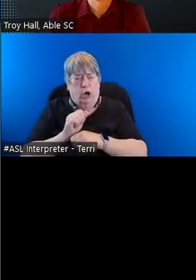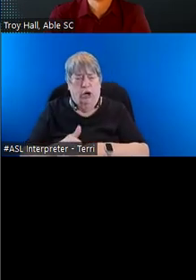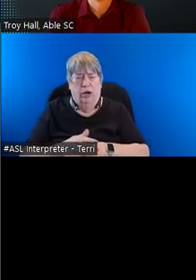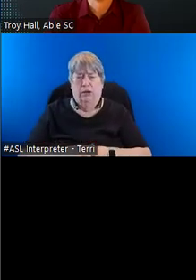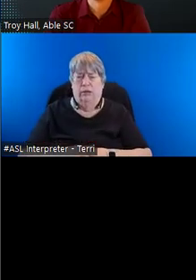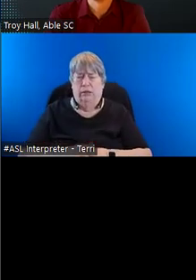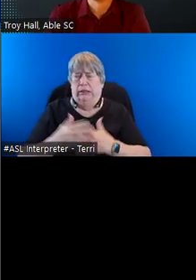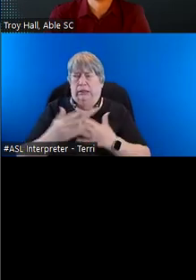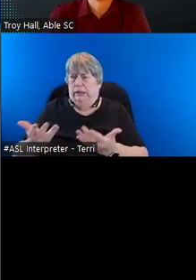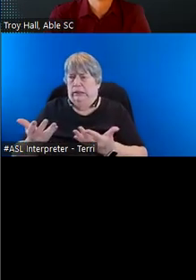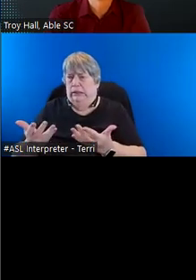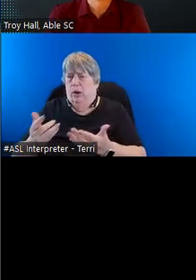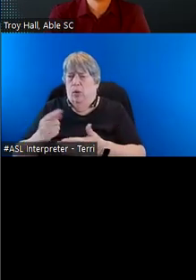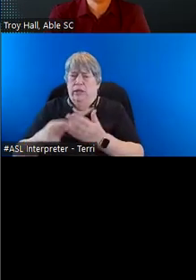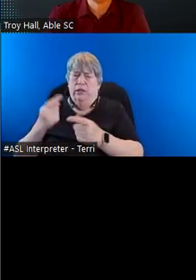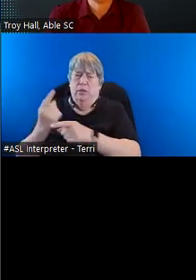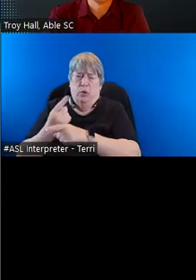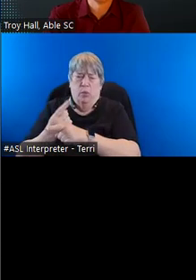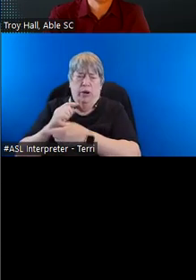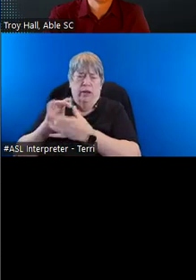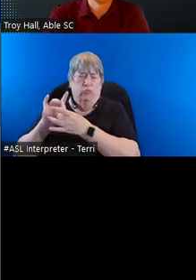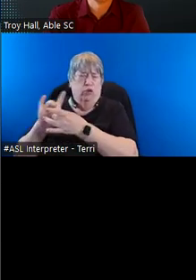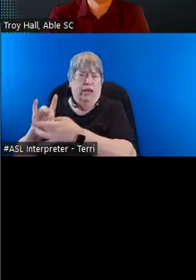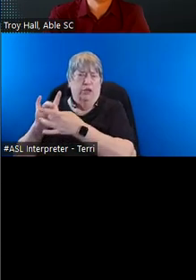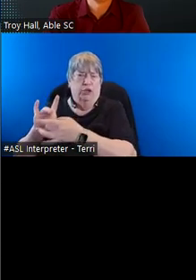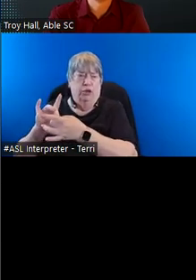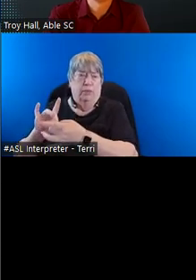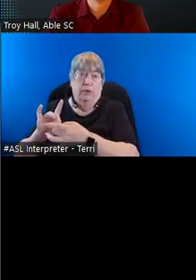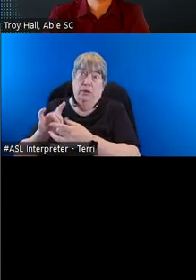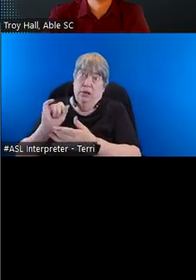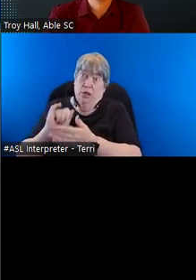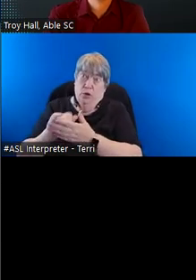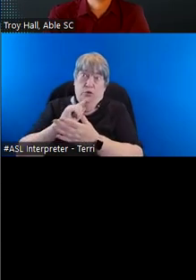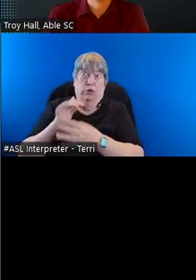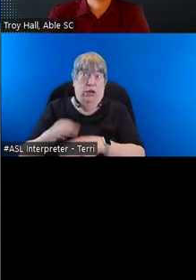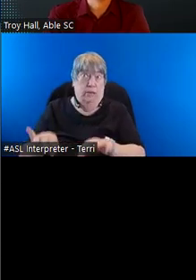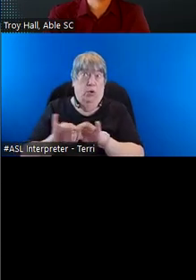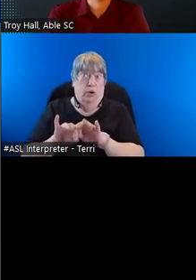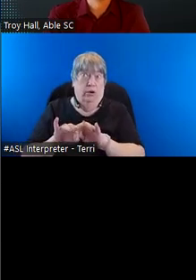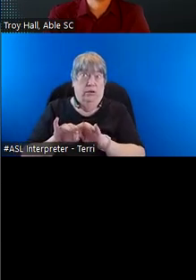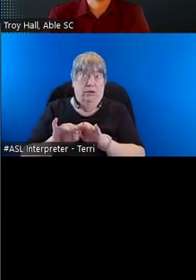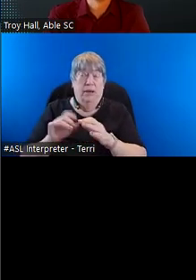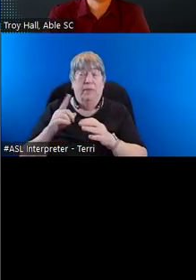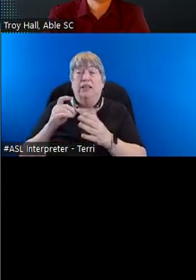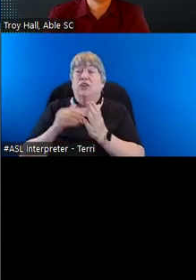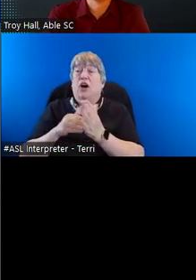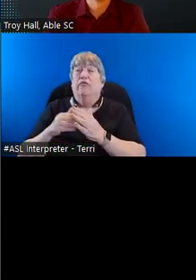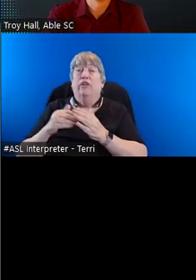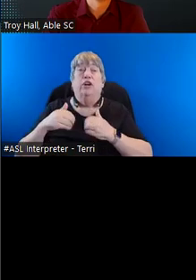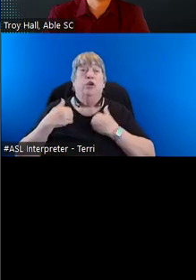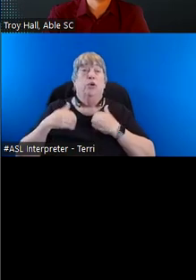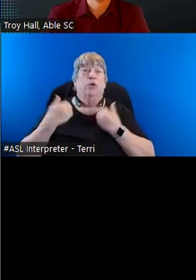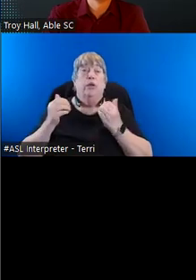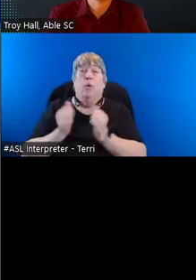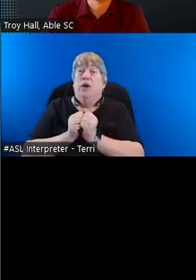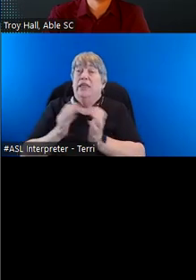workplace readiness skills are incredibly important. A lot of times, youth without disabilities sort